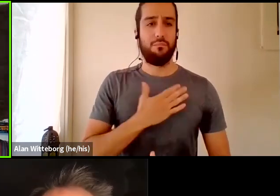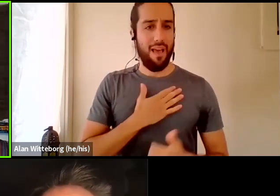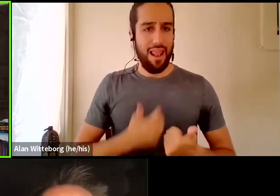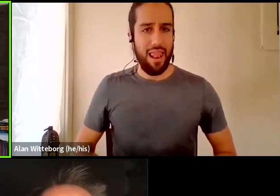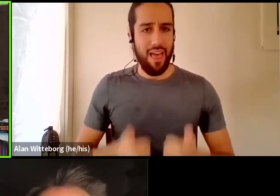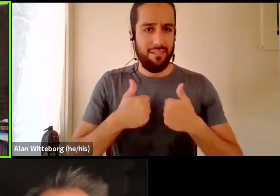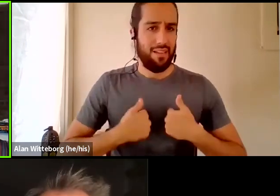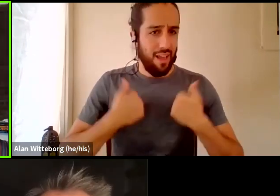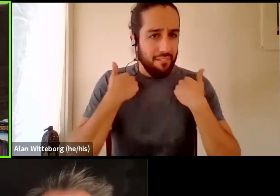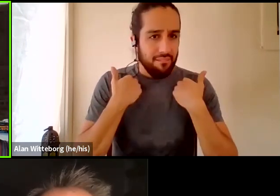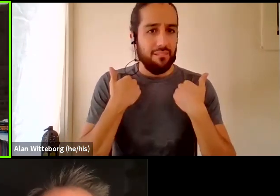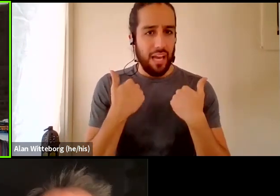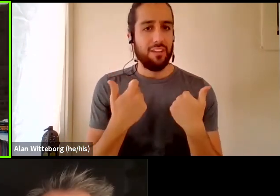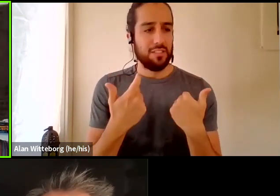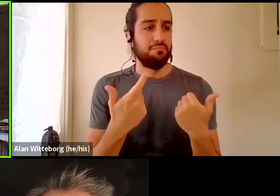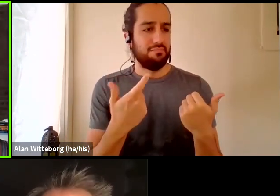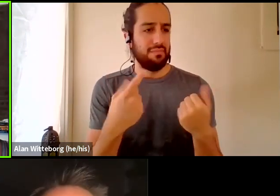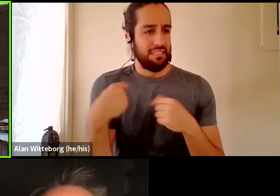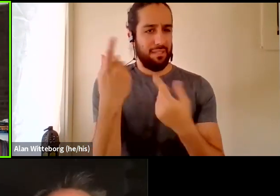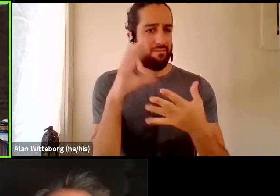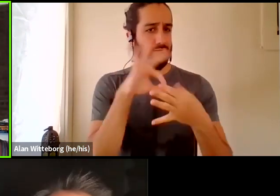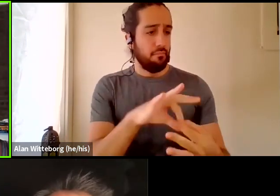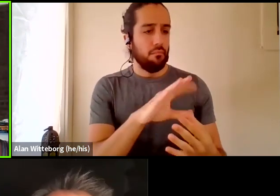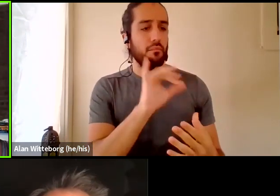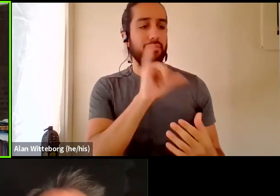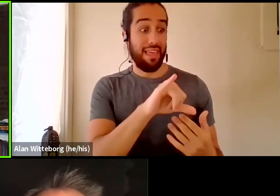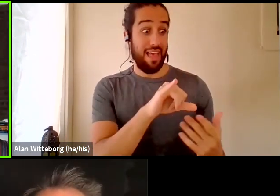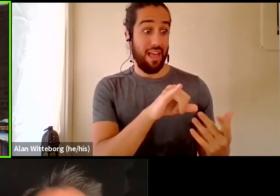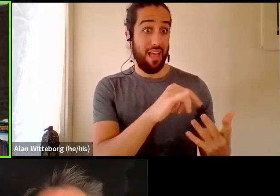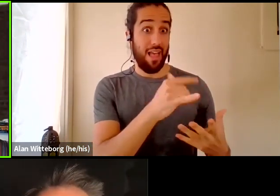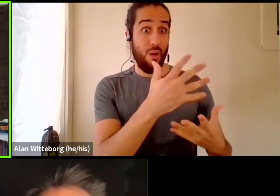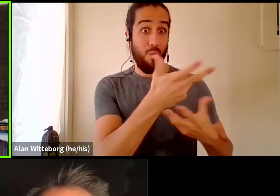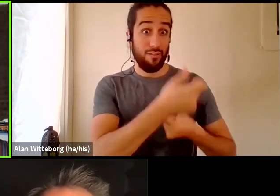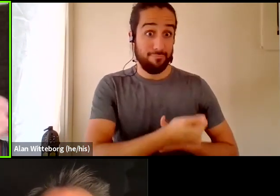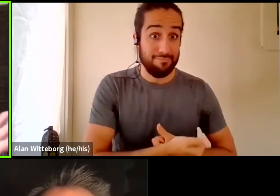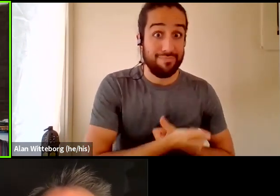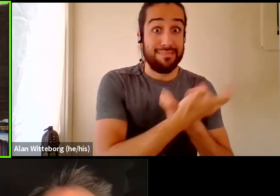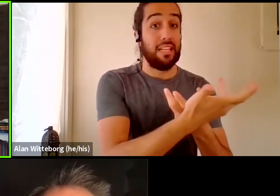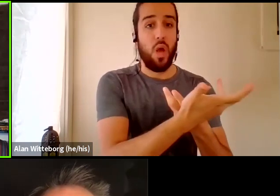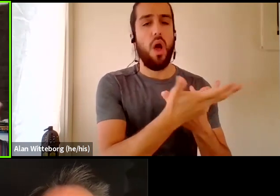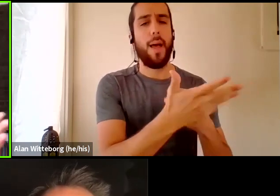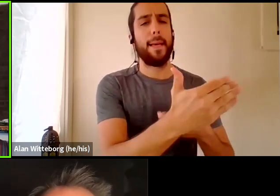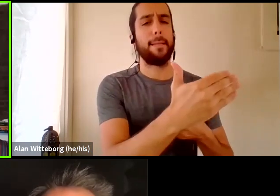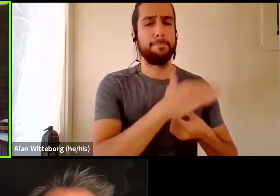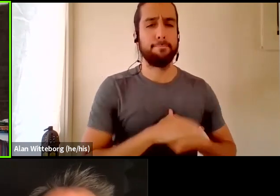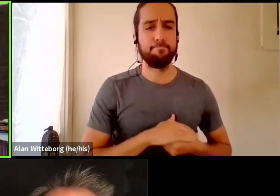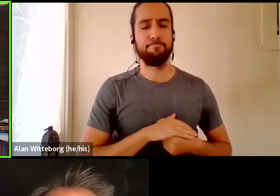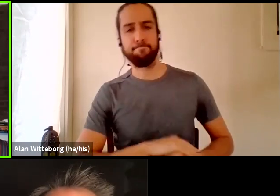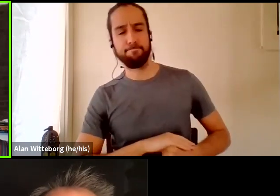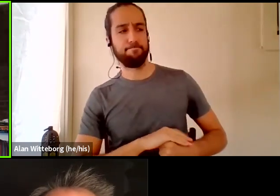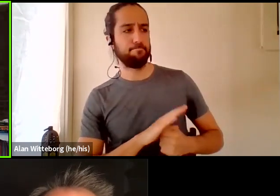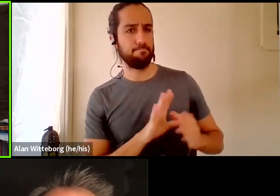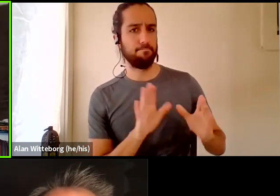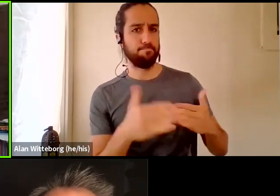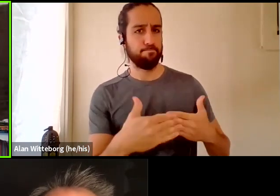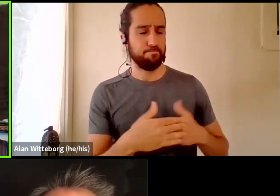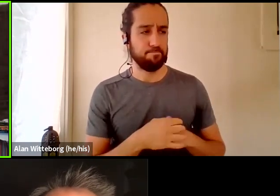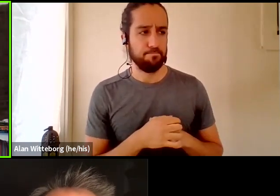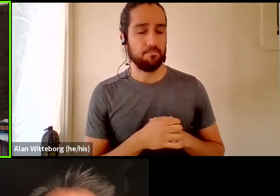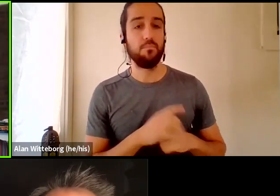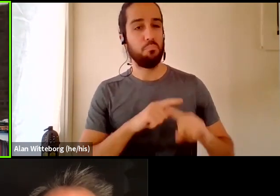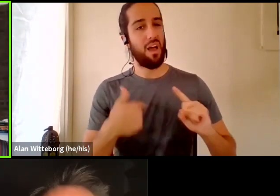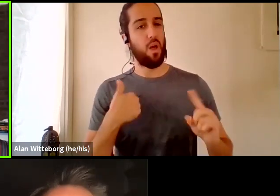keep that contained, that I want to be able to like let that live in a space that we have collectively